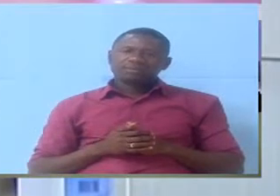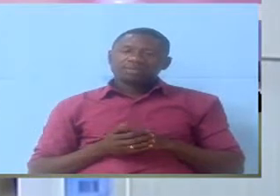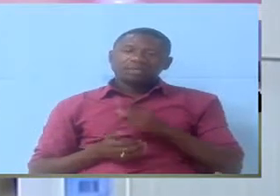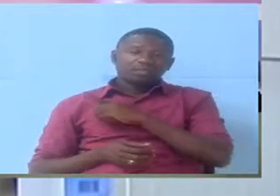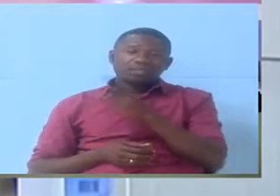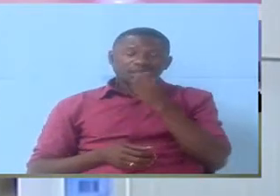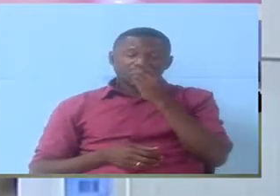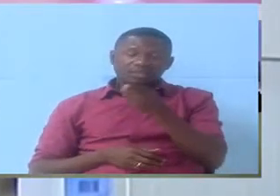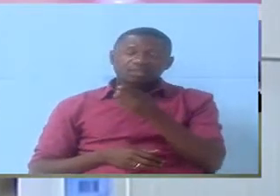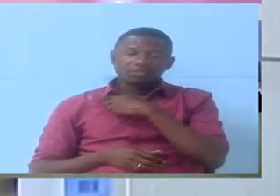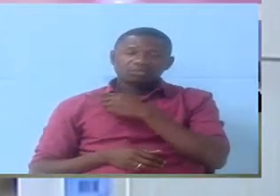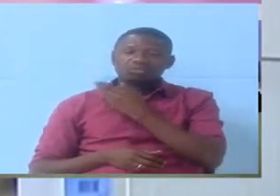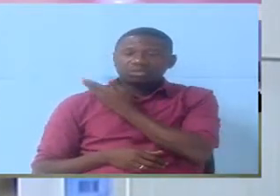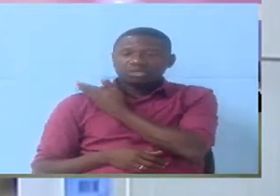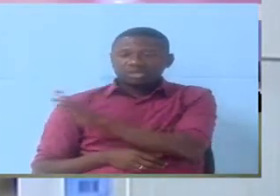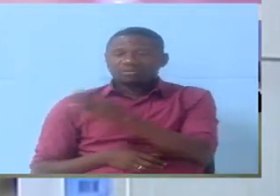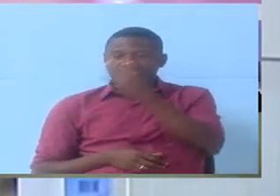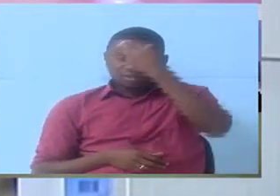headquarters.